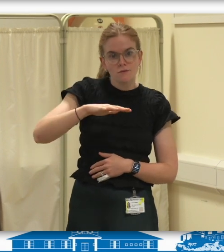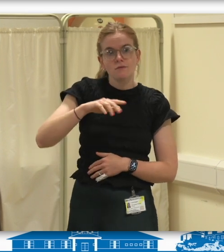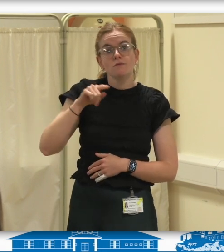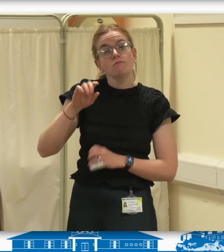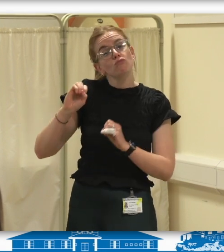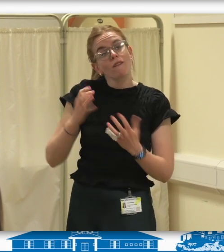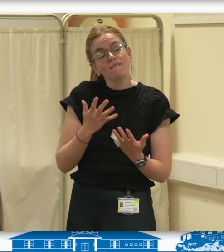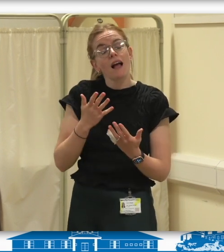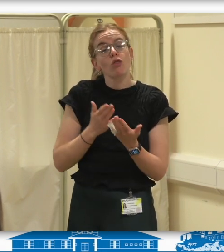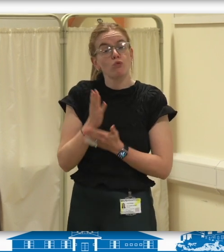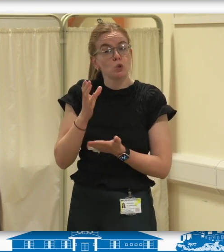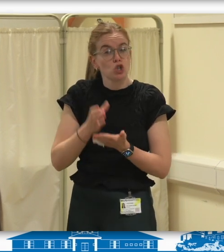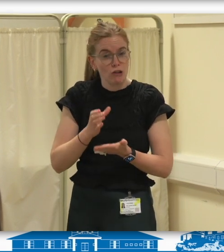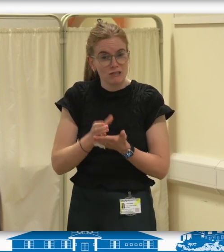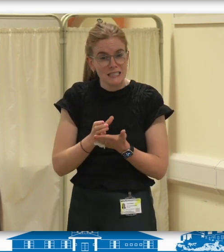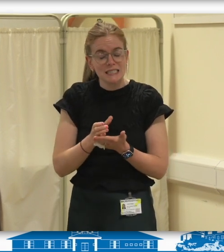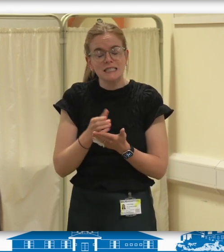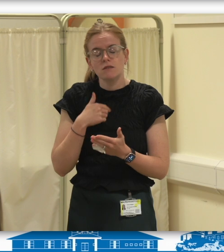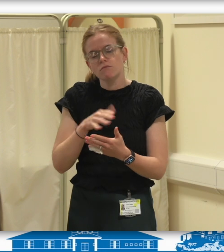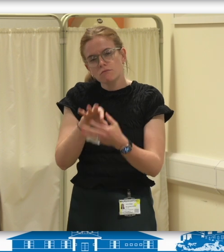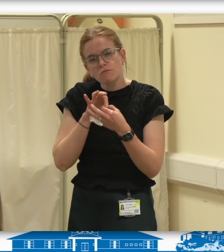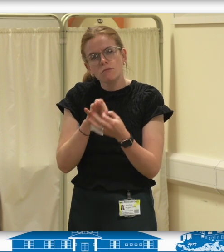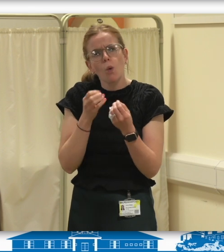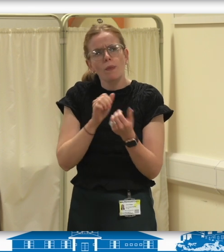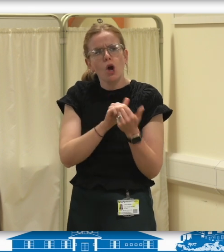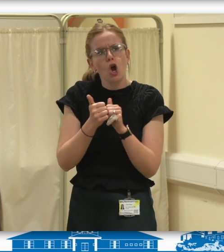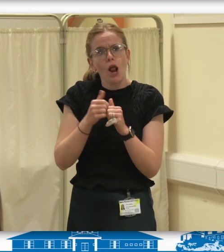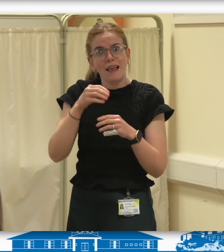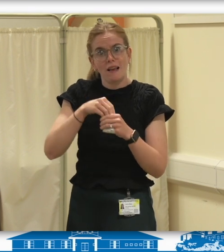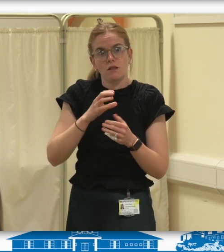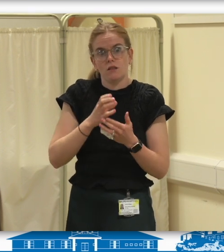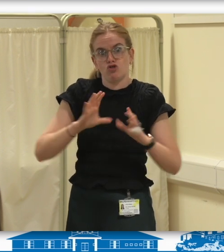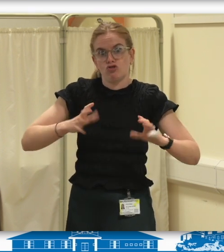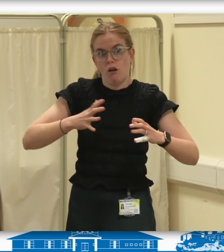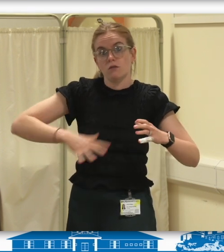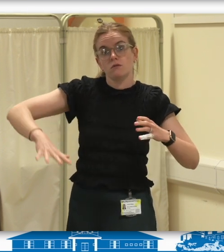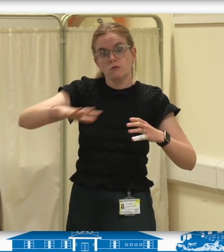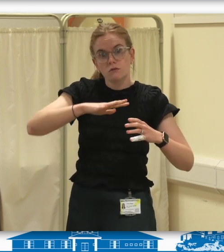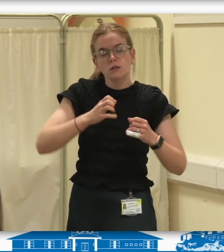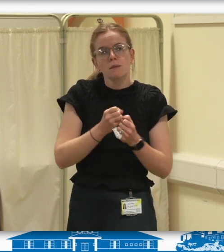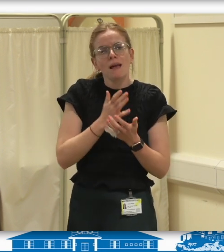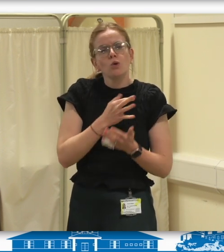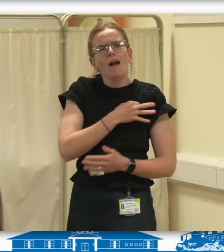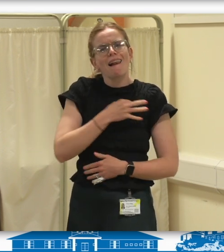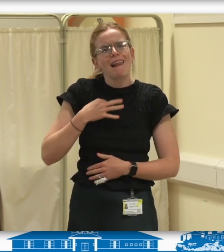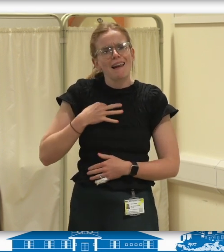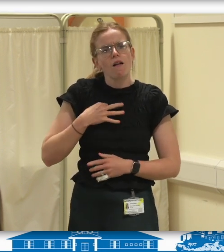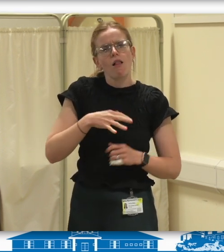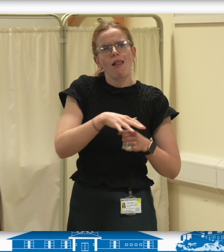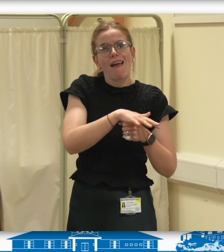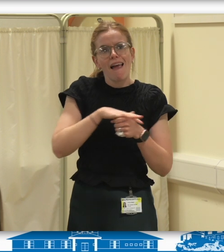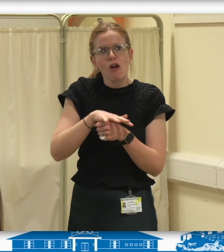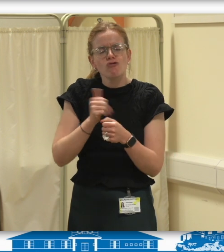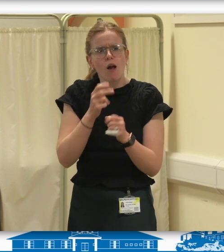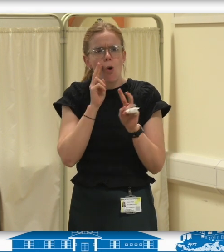by the charity. And we work really closely with our colleagues in the Trust to try and make the clinical areas